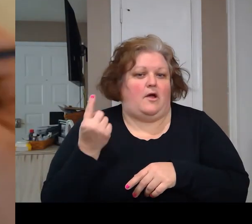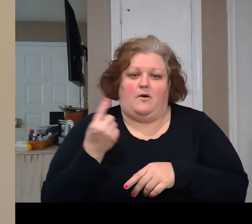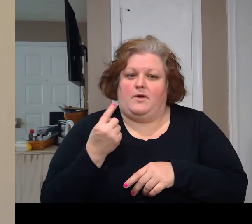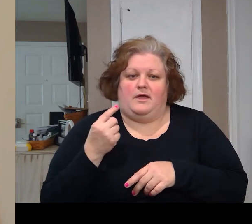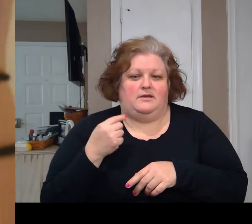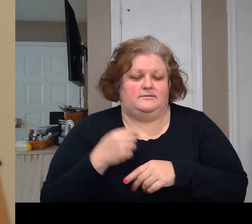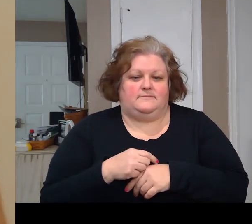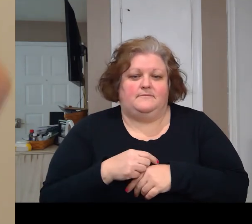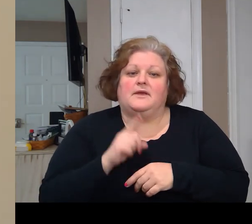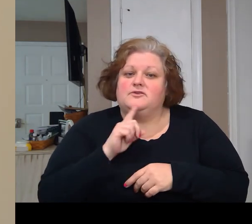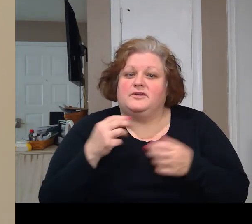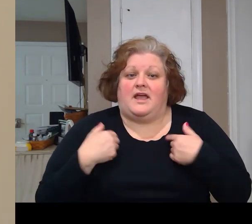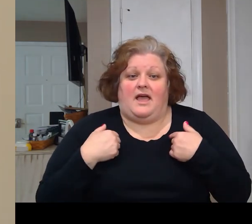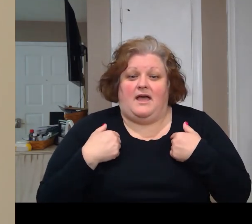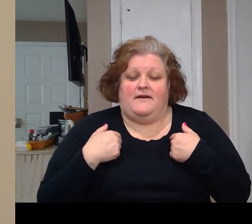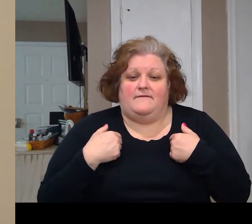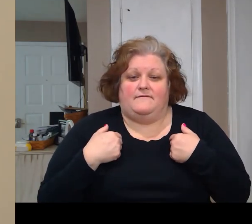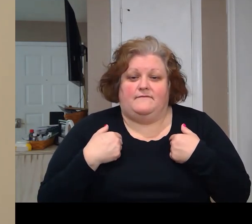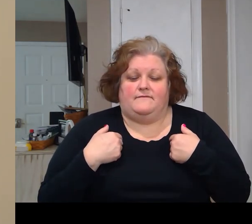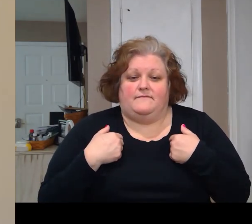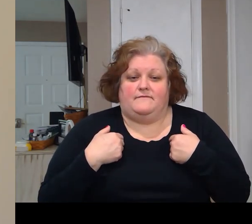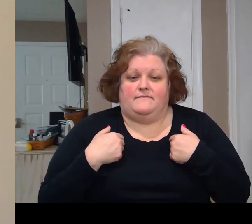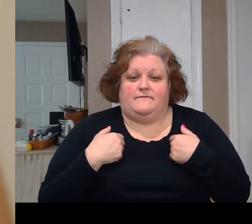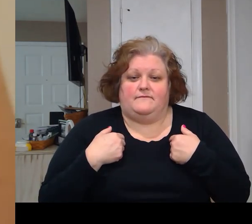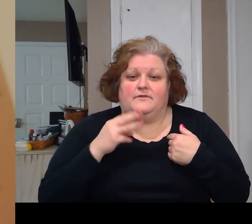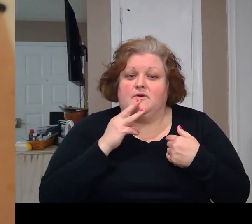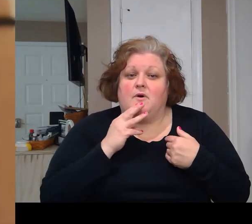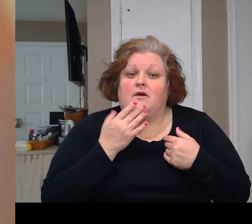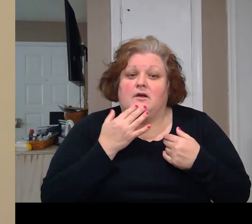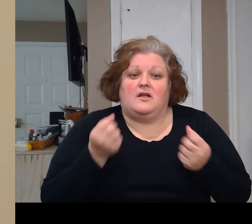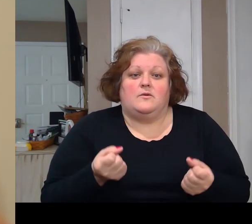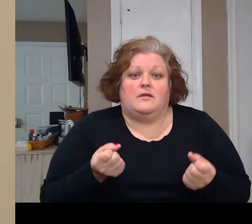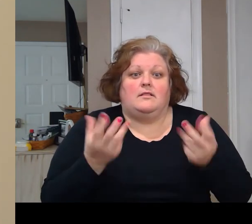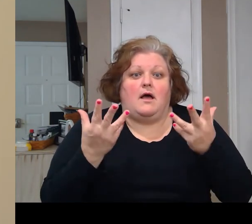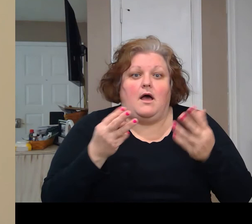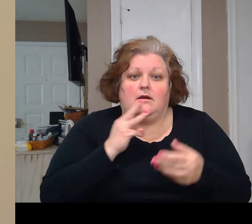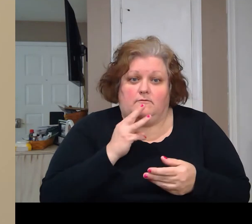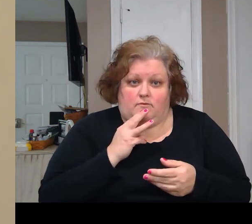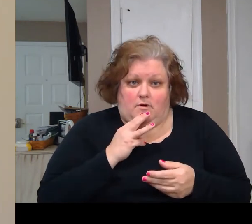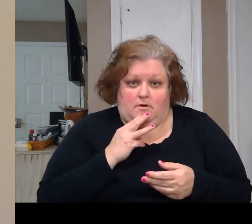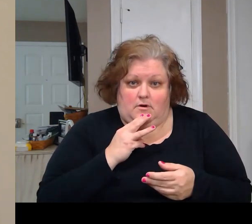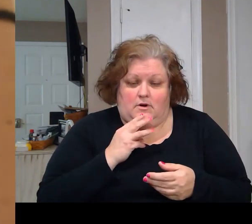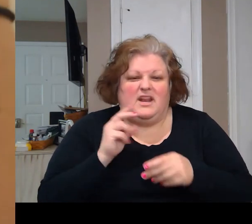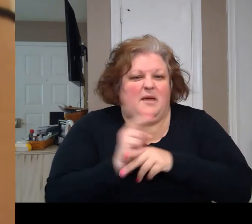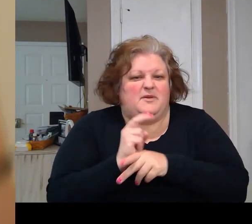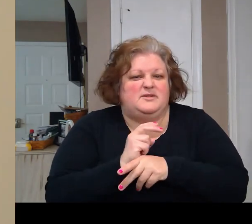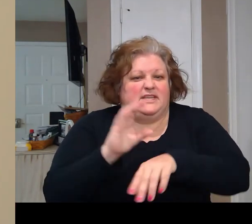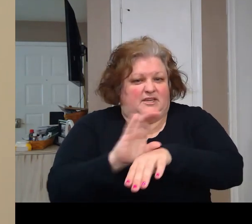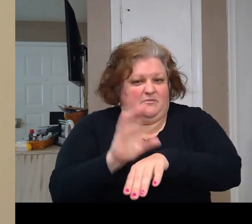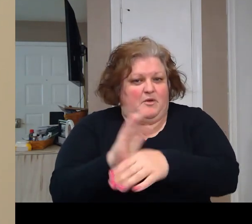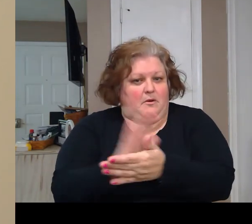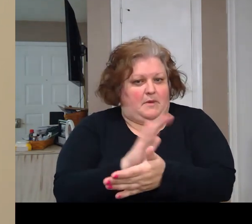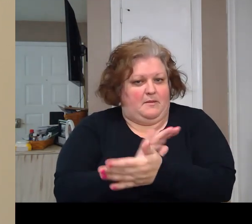do. You got to make sure you get your watercolor with lots of water. And again, I'm using